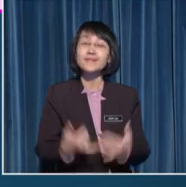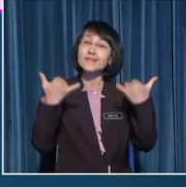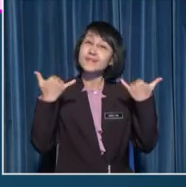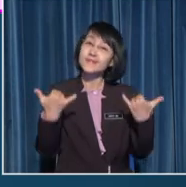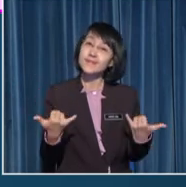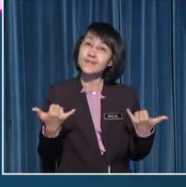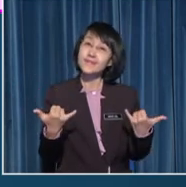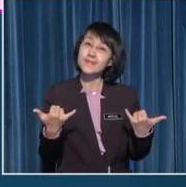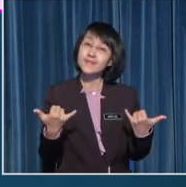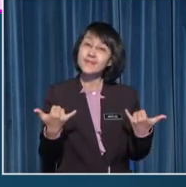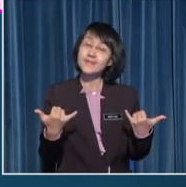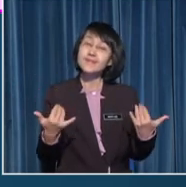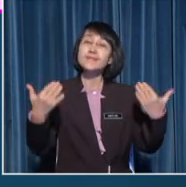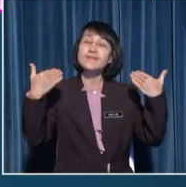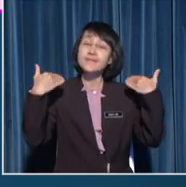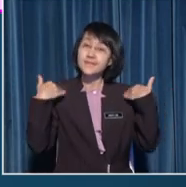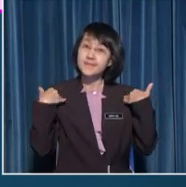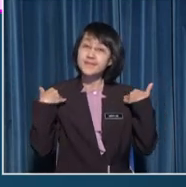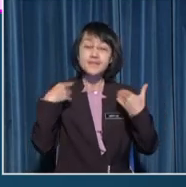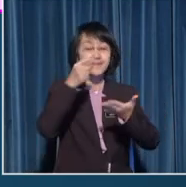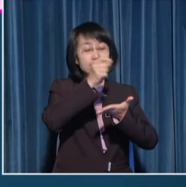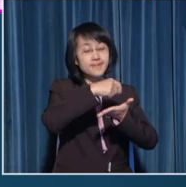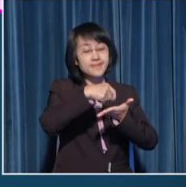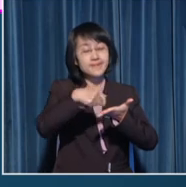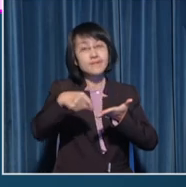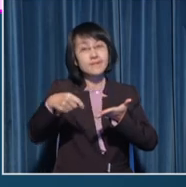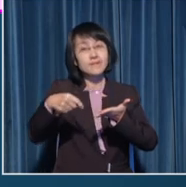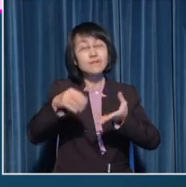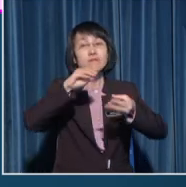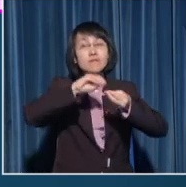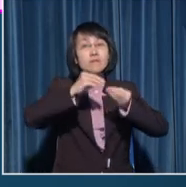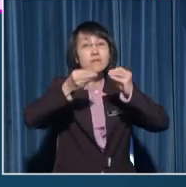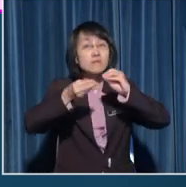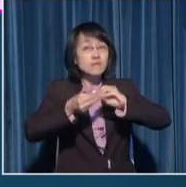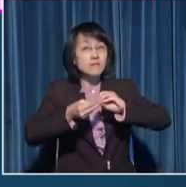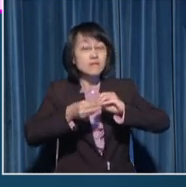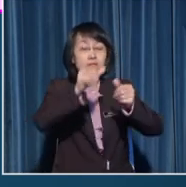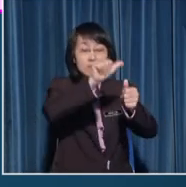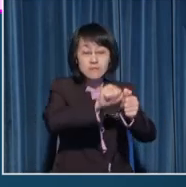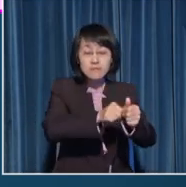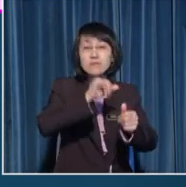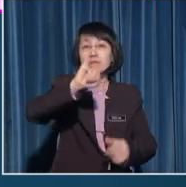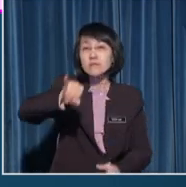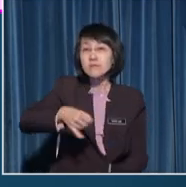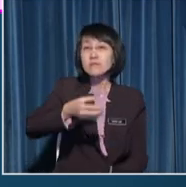Now, you have to write down the number for each juice.